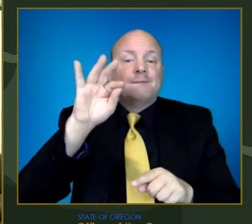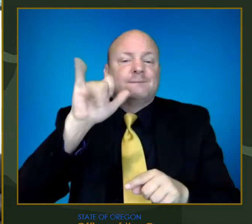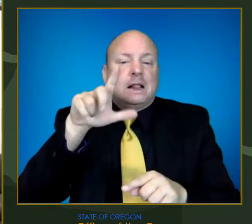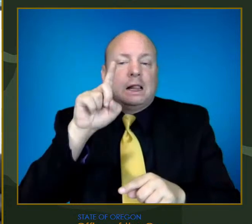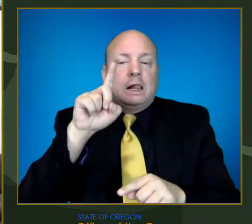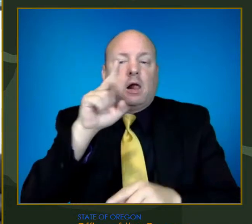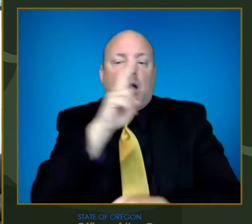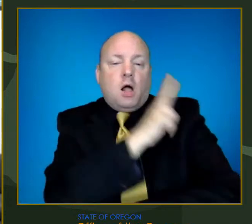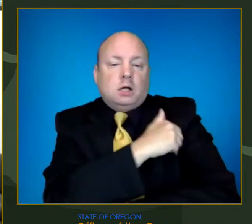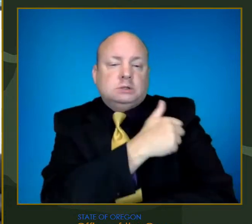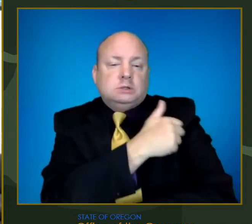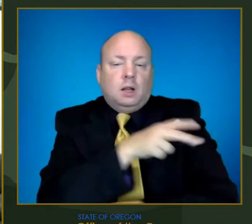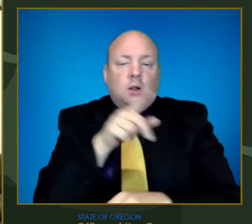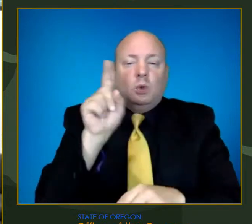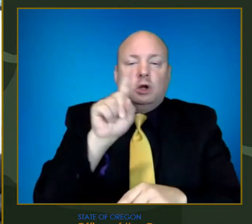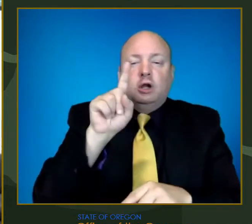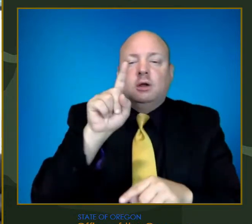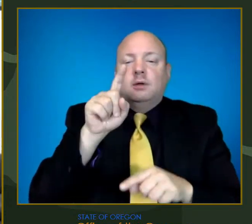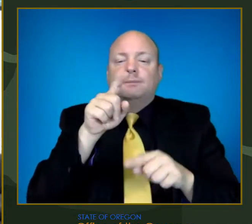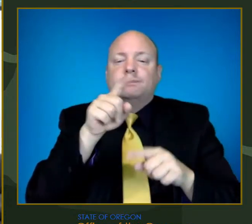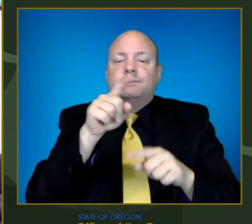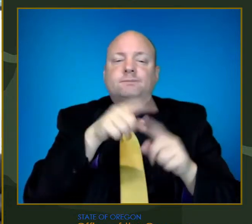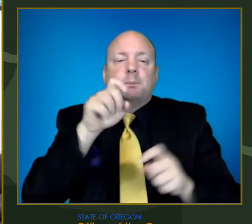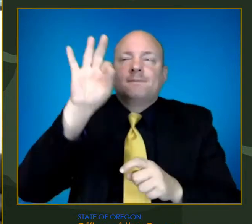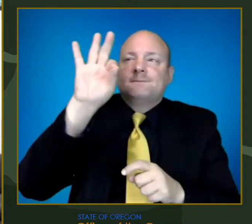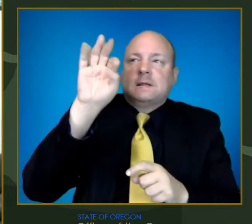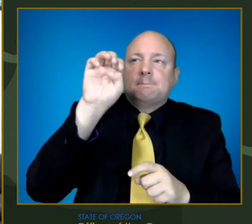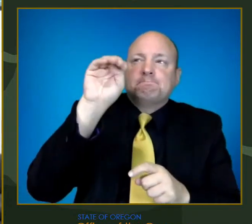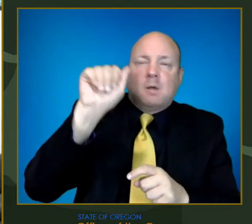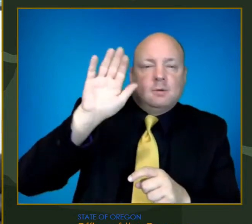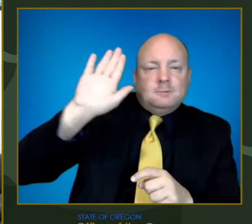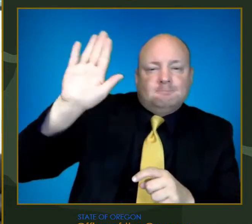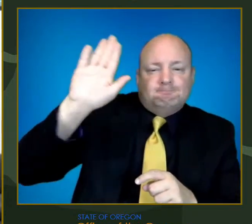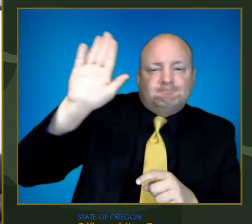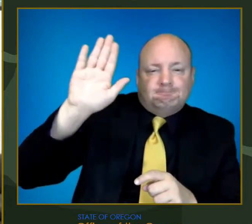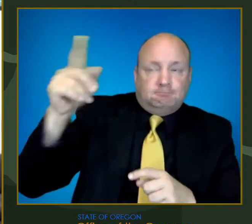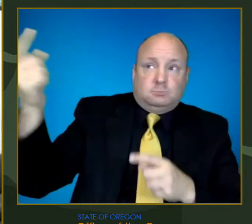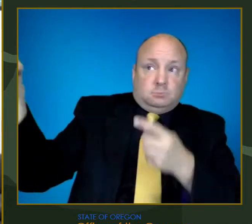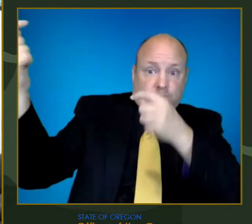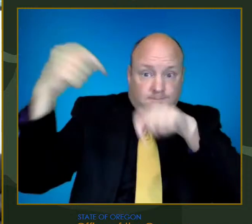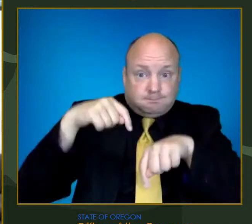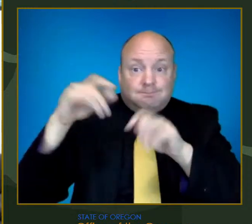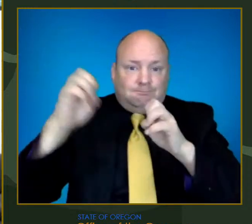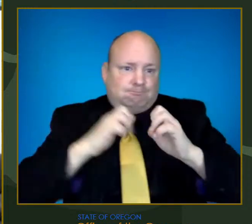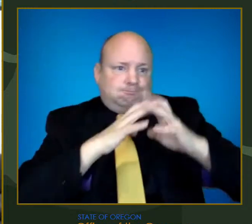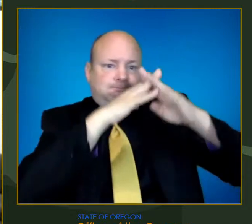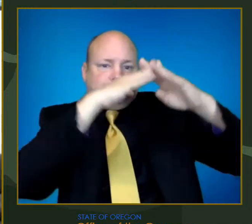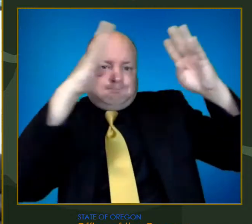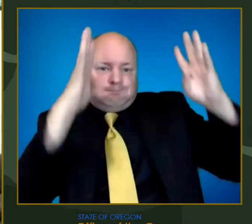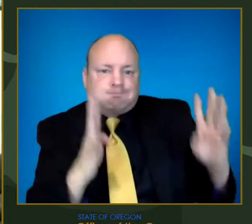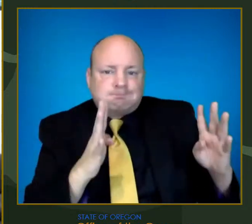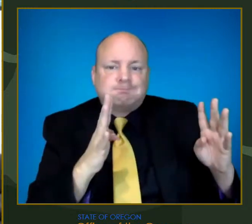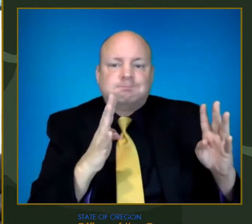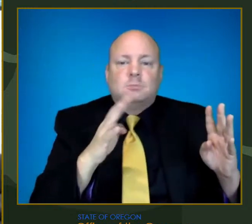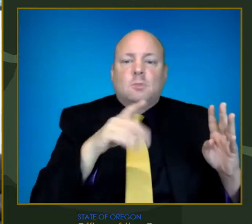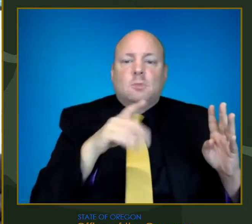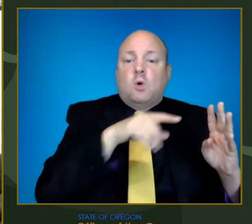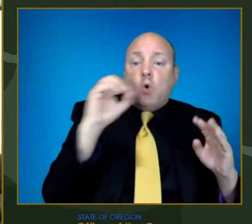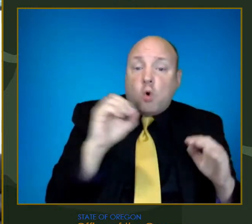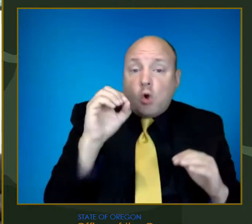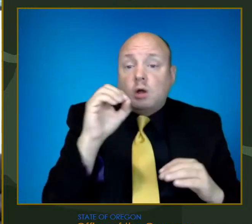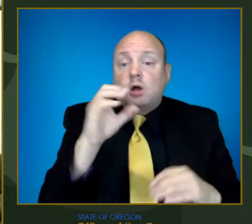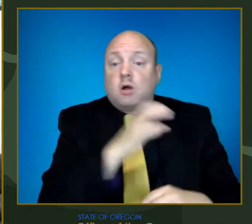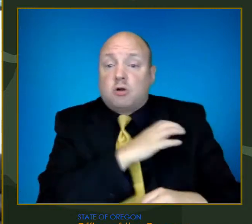Management Agency for a mobile hospital. We're keeping Oregon's congressional delegation informed while we continue discussions with our federal partners.